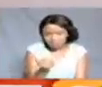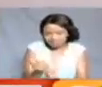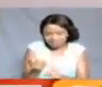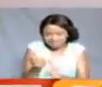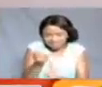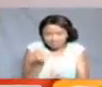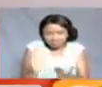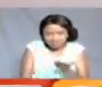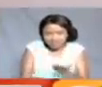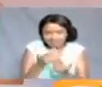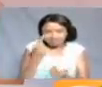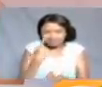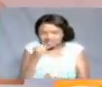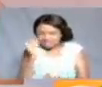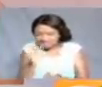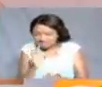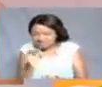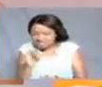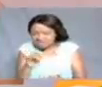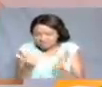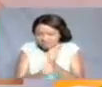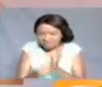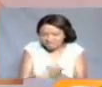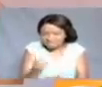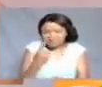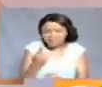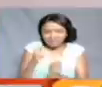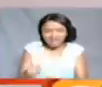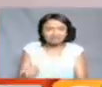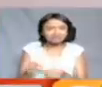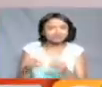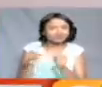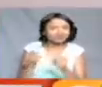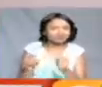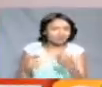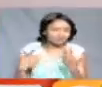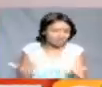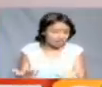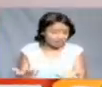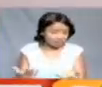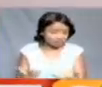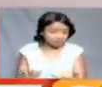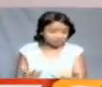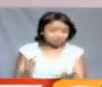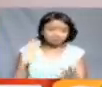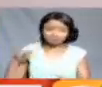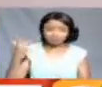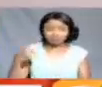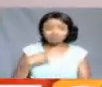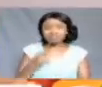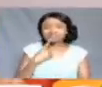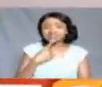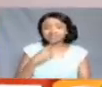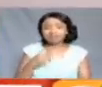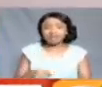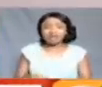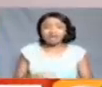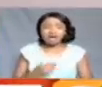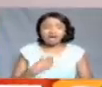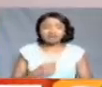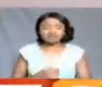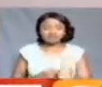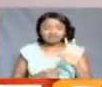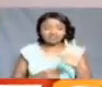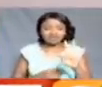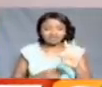potholes that a lot of people go through, you know. One, you'll be able to really define your brand. And I always say, don't be a matatu. There are two kinds of influencers. There are